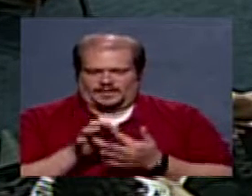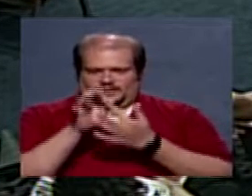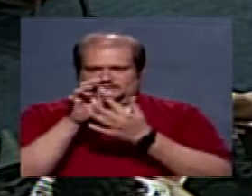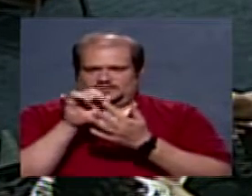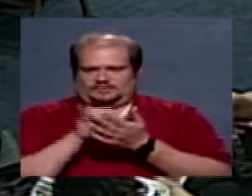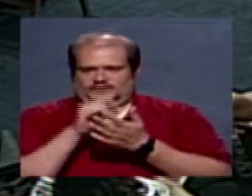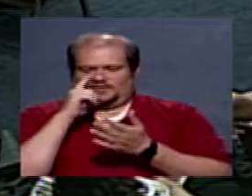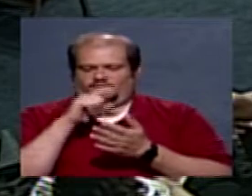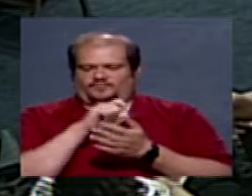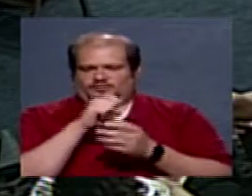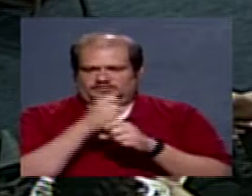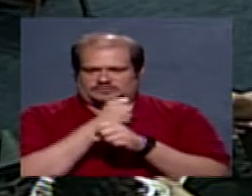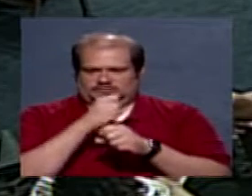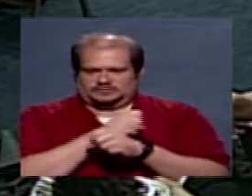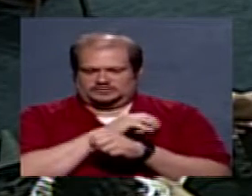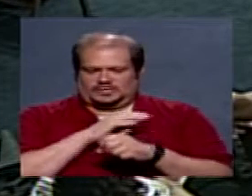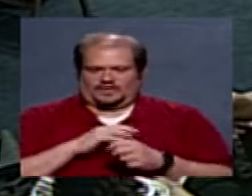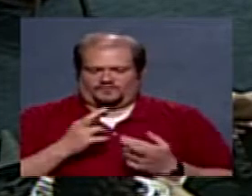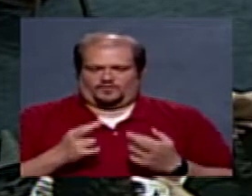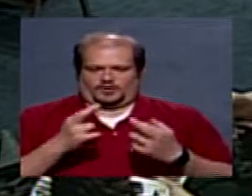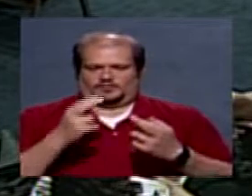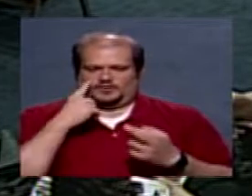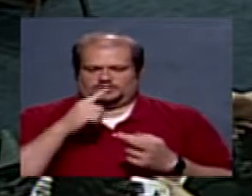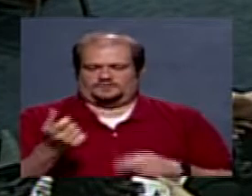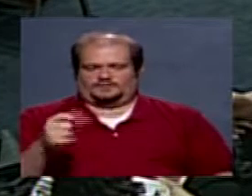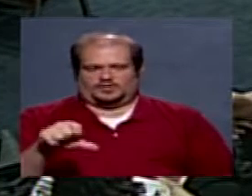for staff's recommendation of denial.